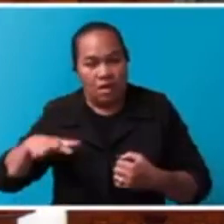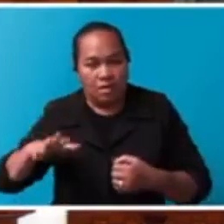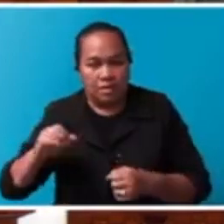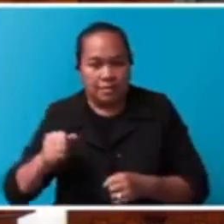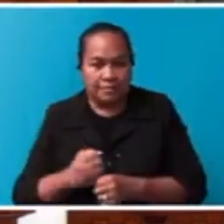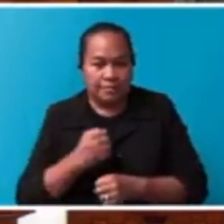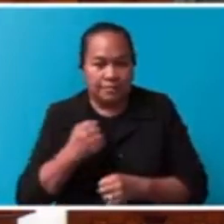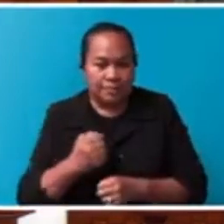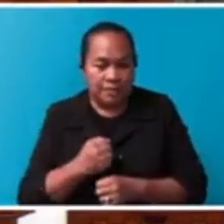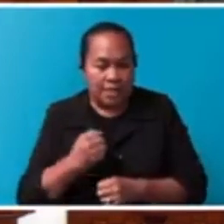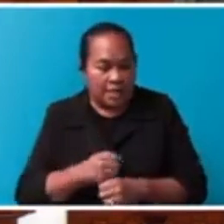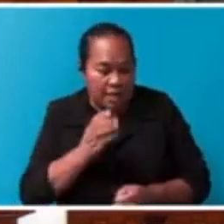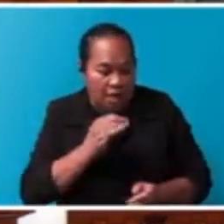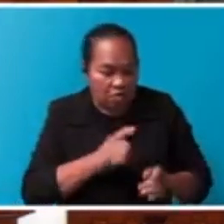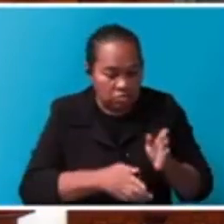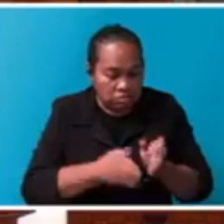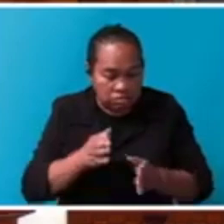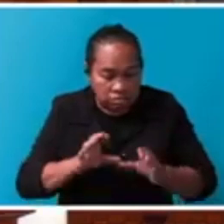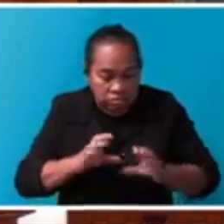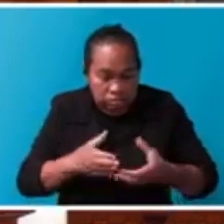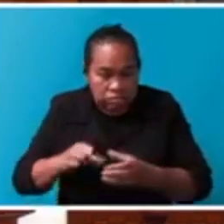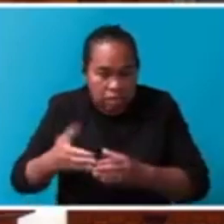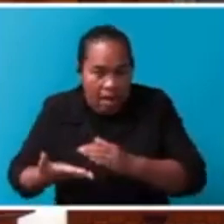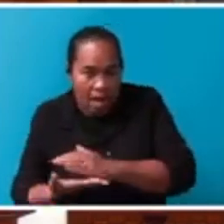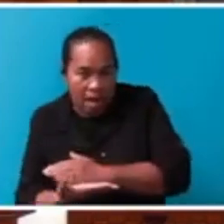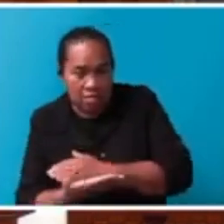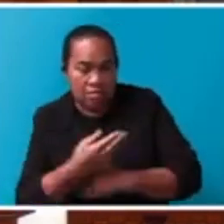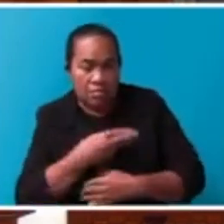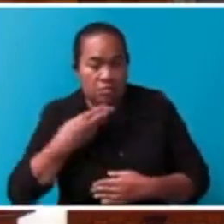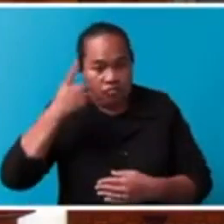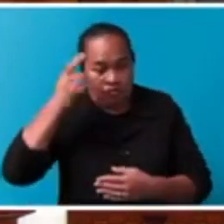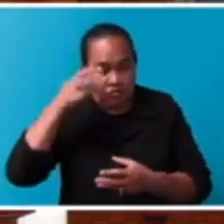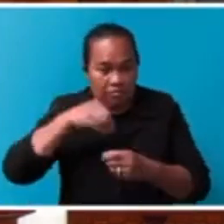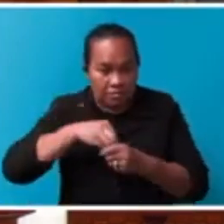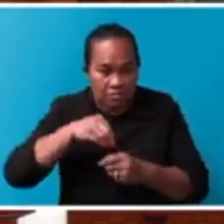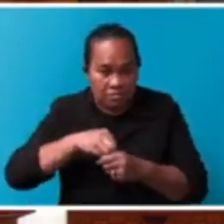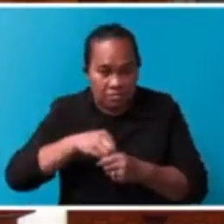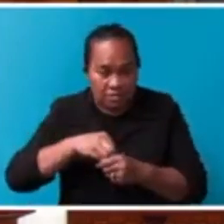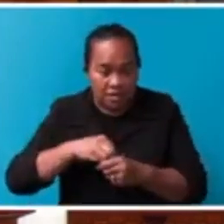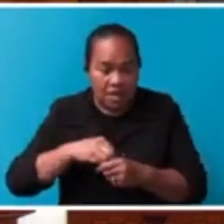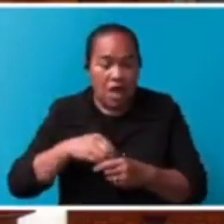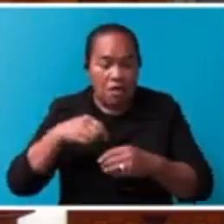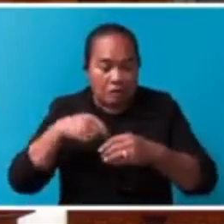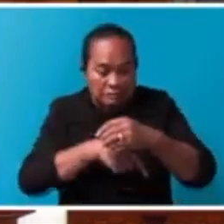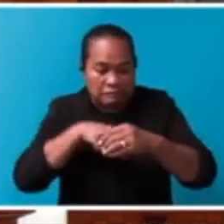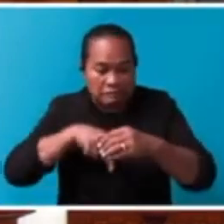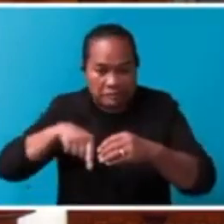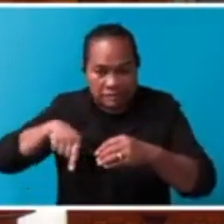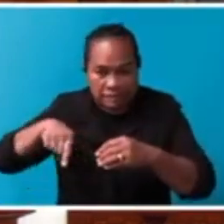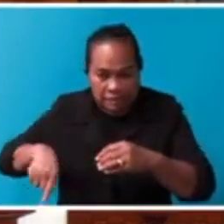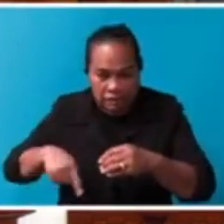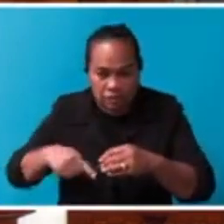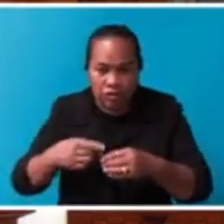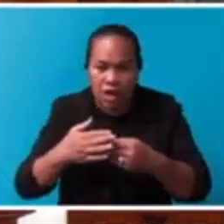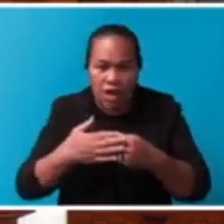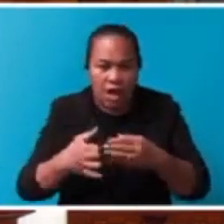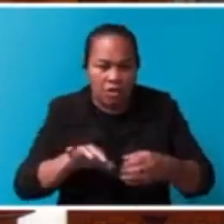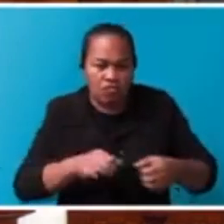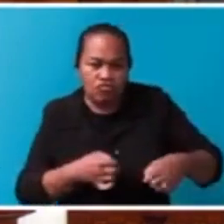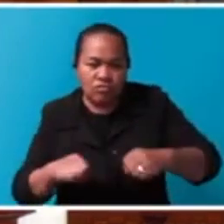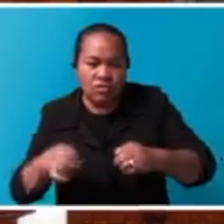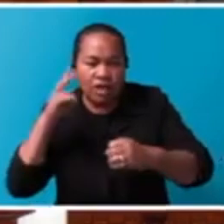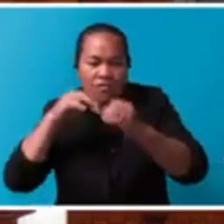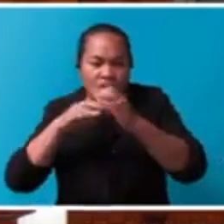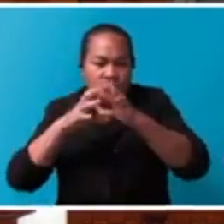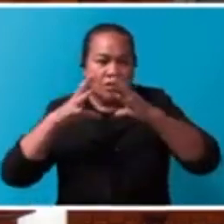all our institutions and outline our strategic visions for the coming years as